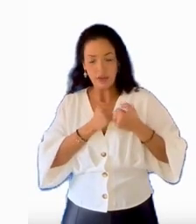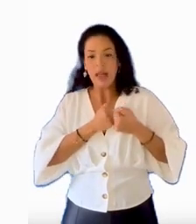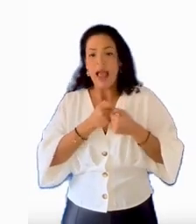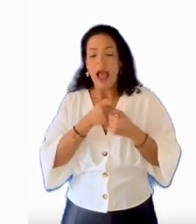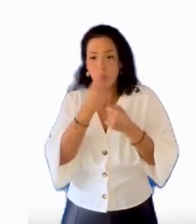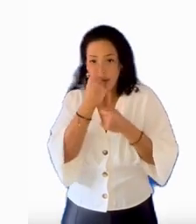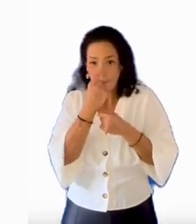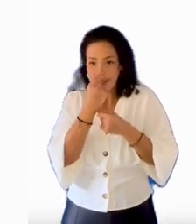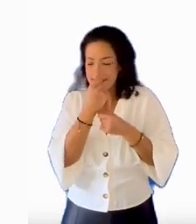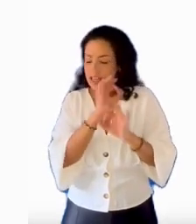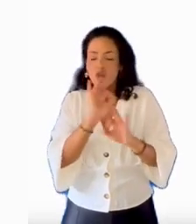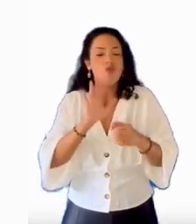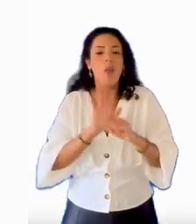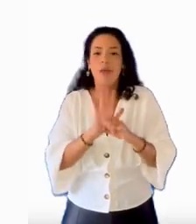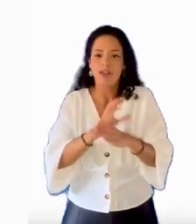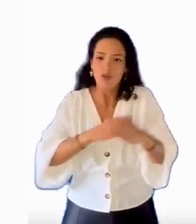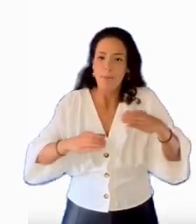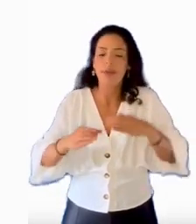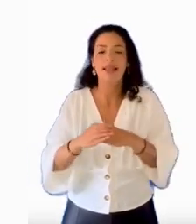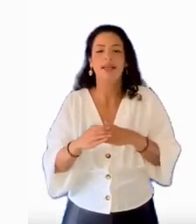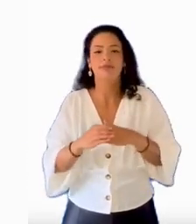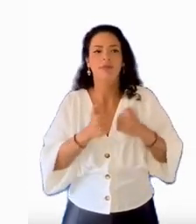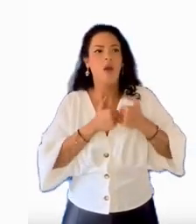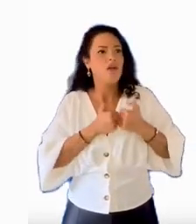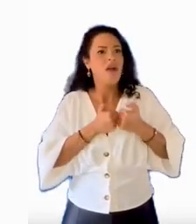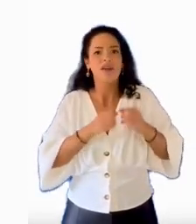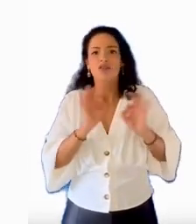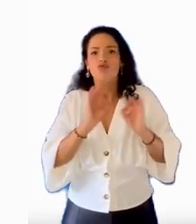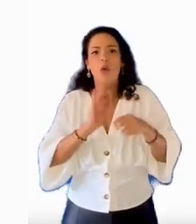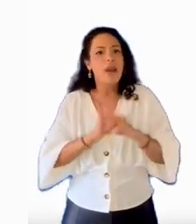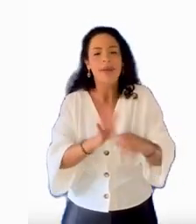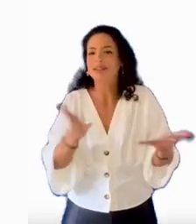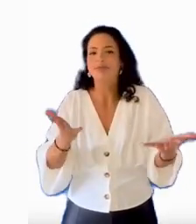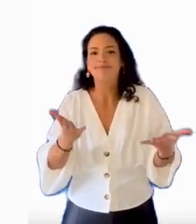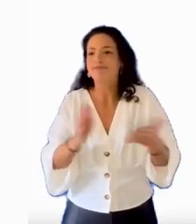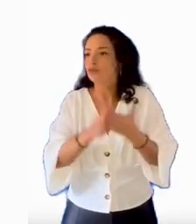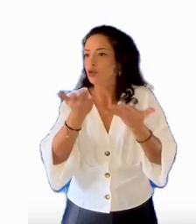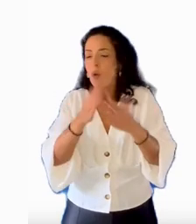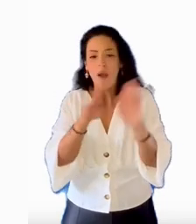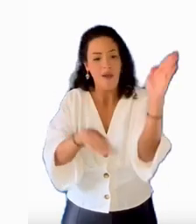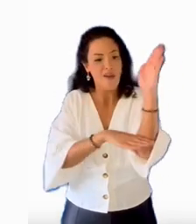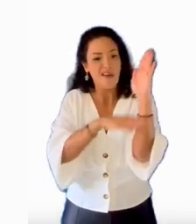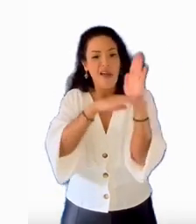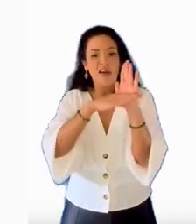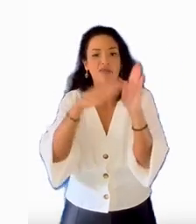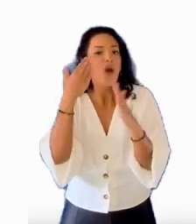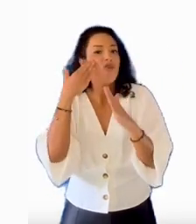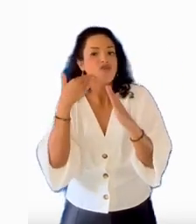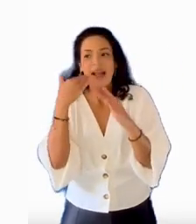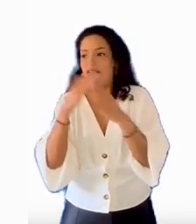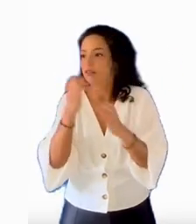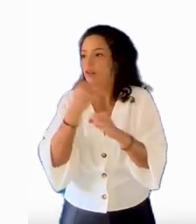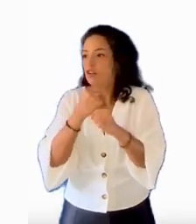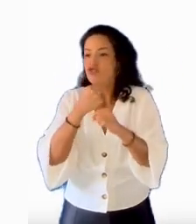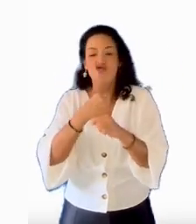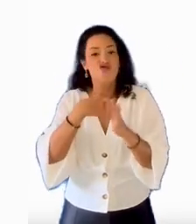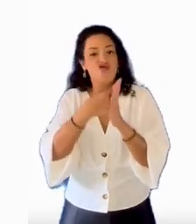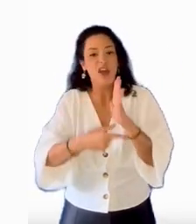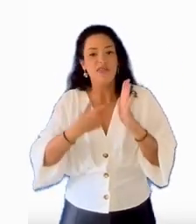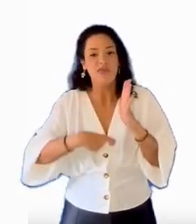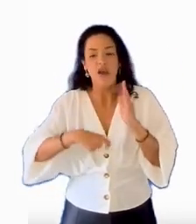limitless. Kindness knows no bounds and can transcend our differences in class, race, gender, ethnicity, political views, and